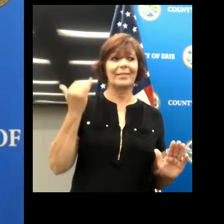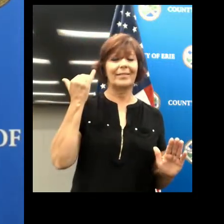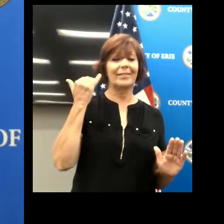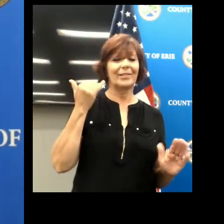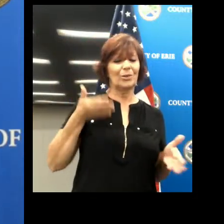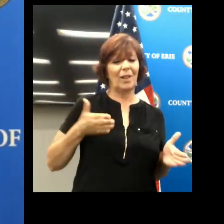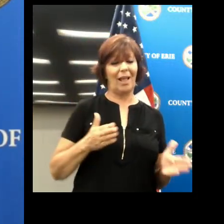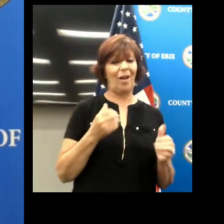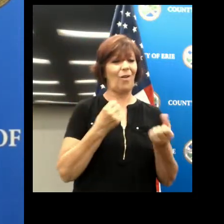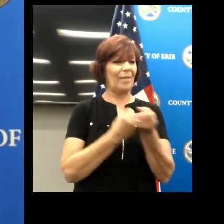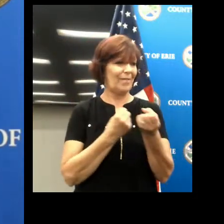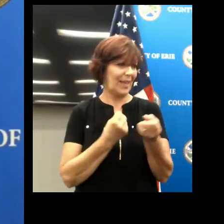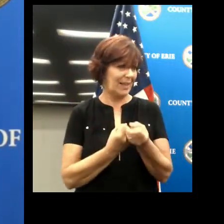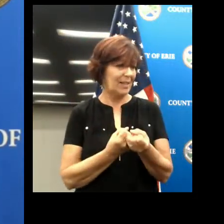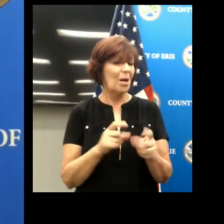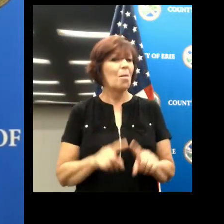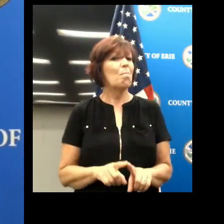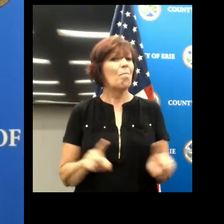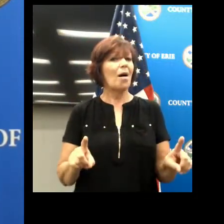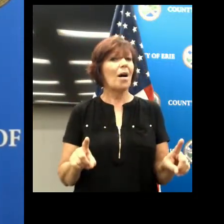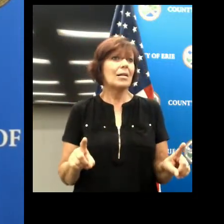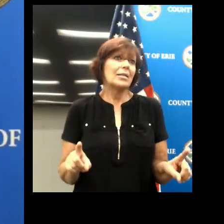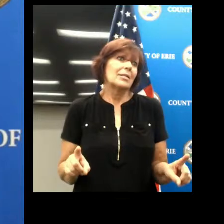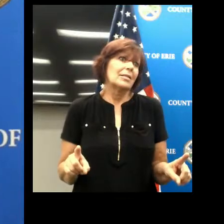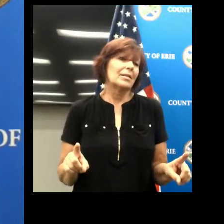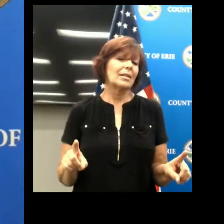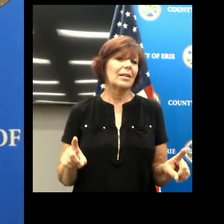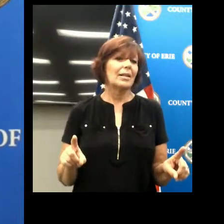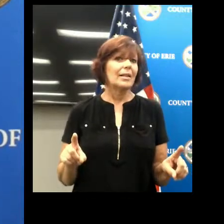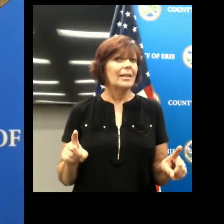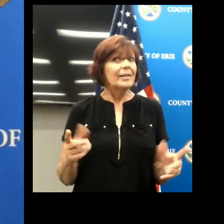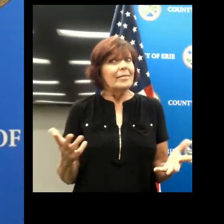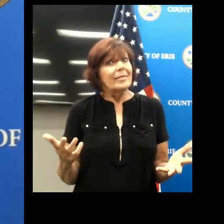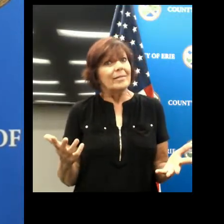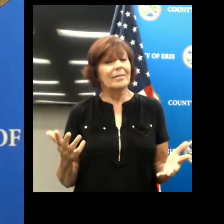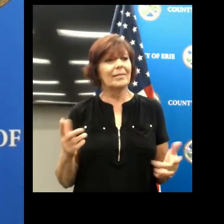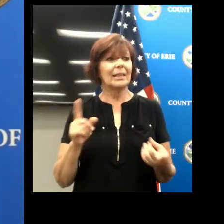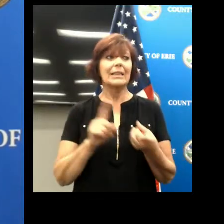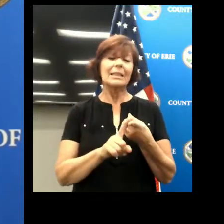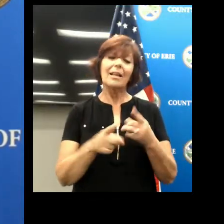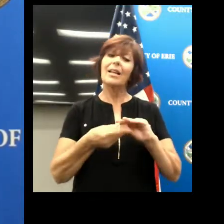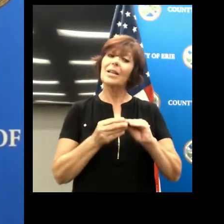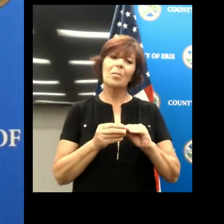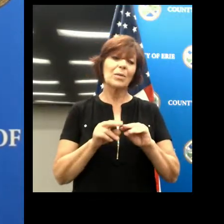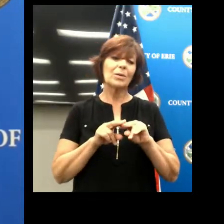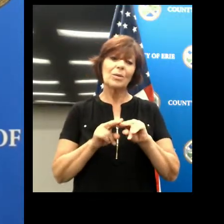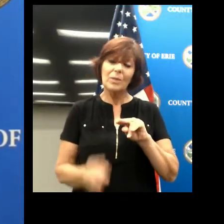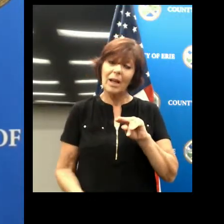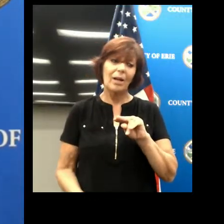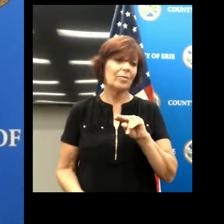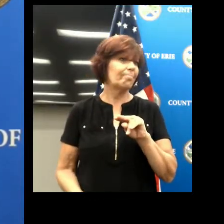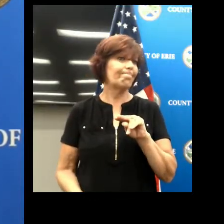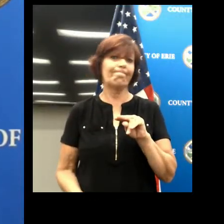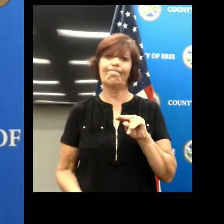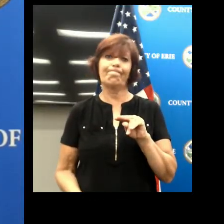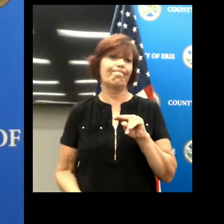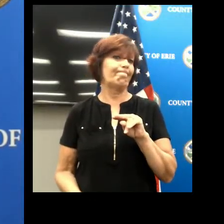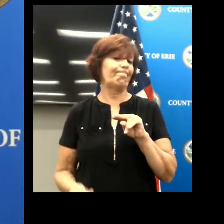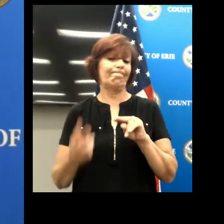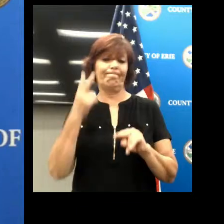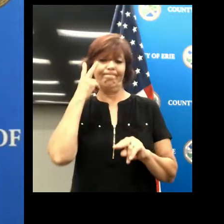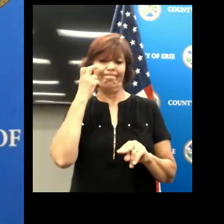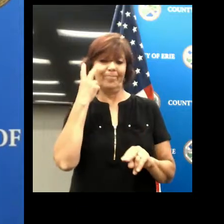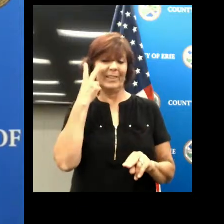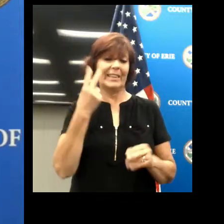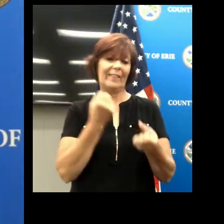in to protect the fans, but it's not foolproof. We know that. But until such time as our numbers go down, I doubt we're going